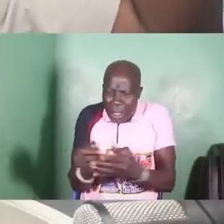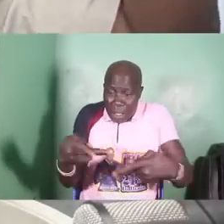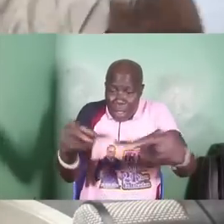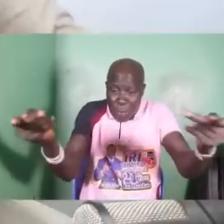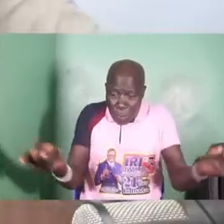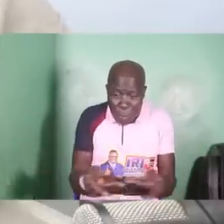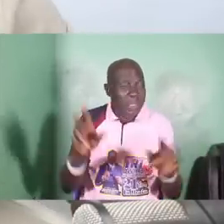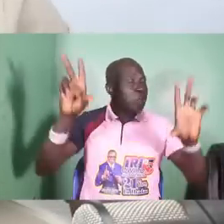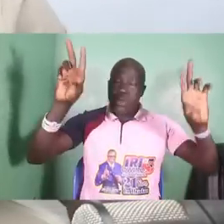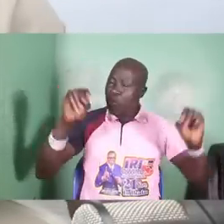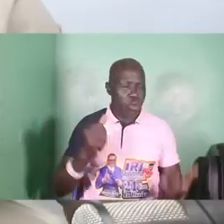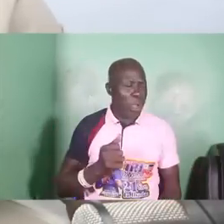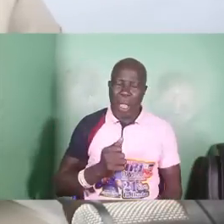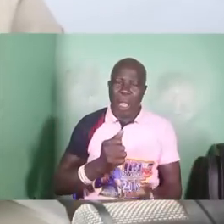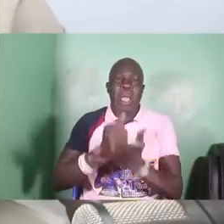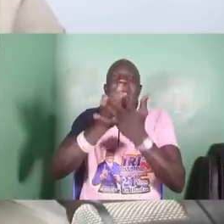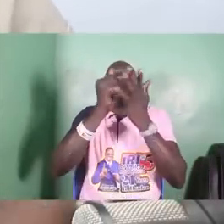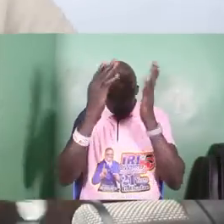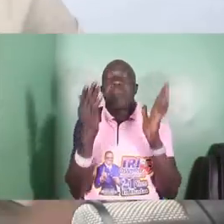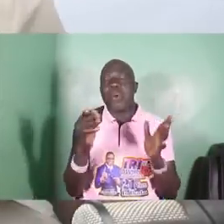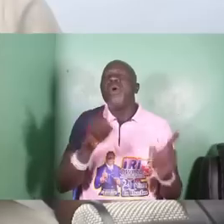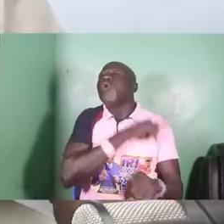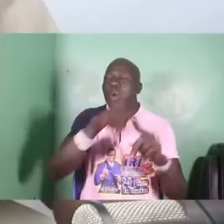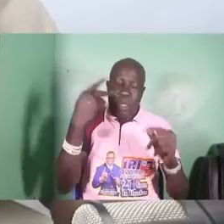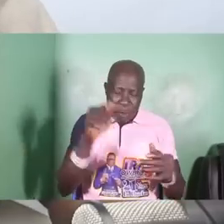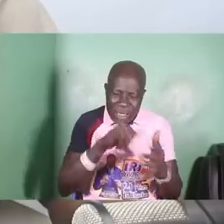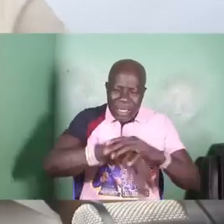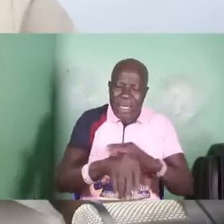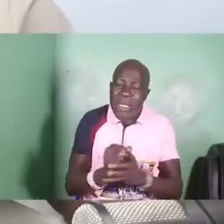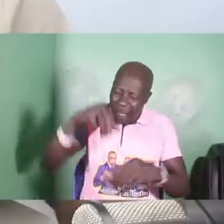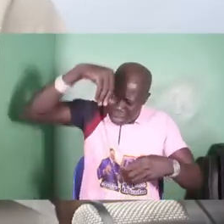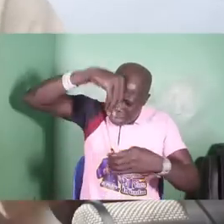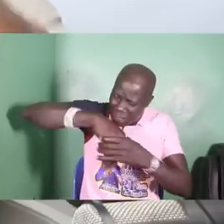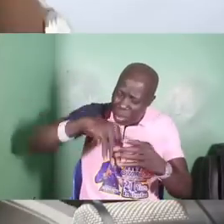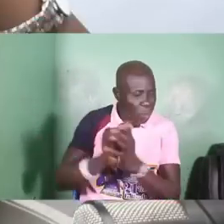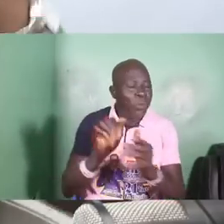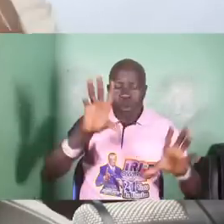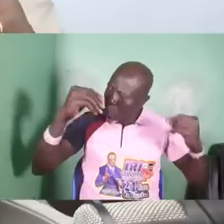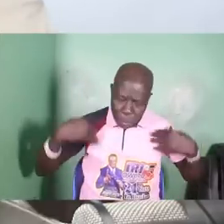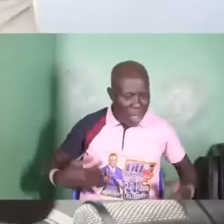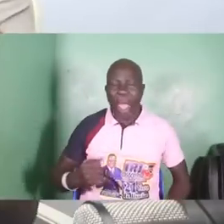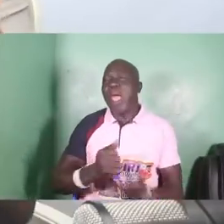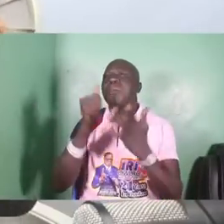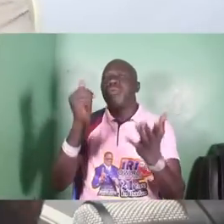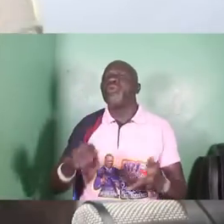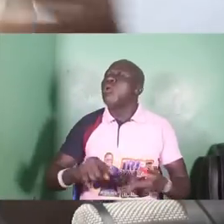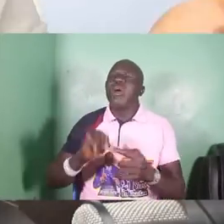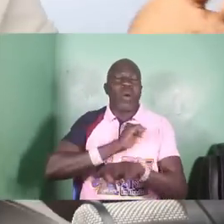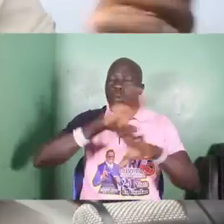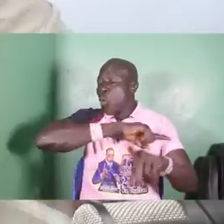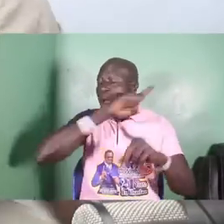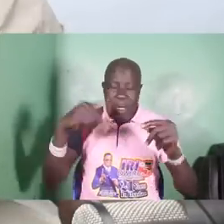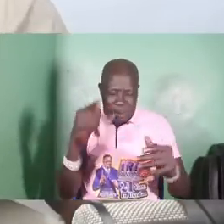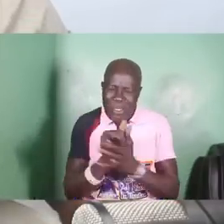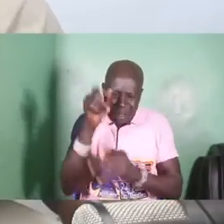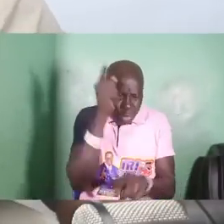there is no help. Nigba to wa nu koto ti enikan o sa nu re mo. When you are in the peace and nobody help you. Nigba ti o wa ni ipori ta ko mo ti eye mi. When you are